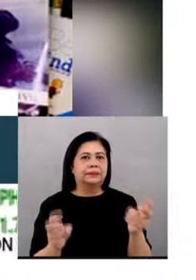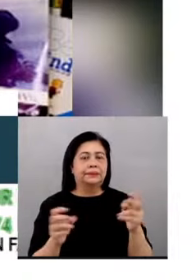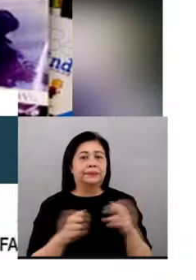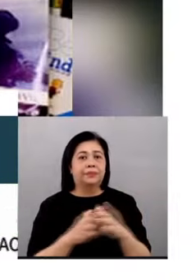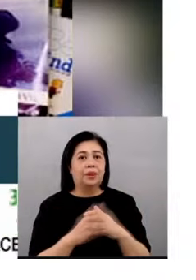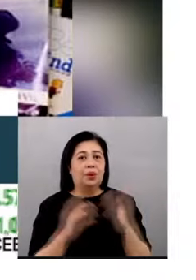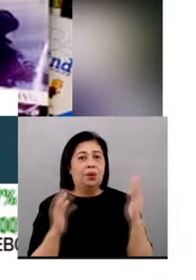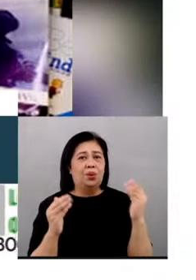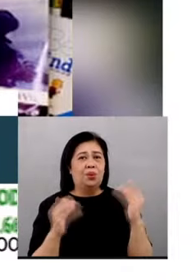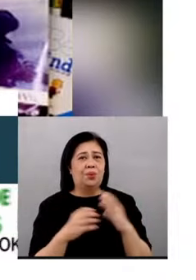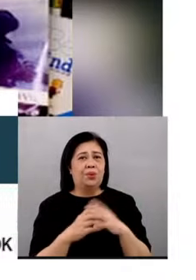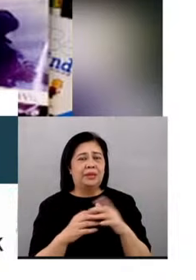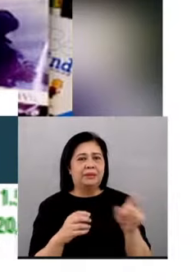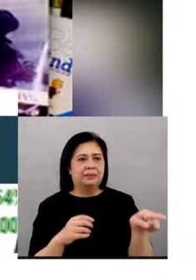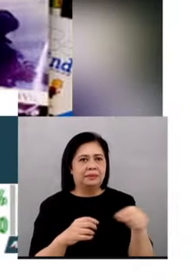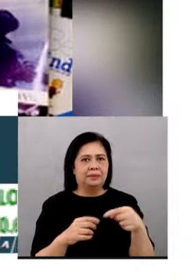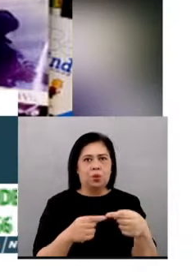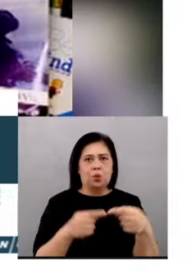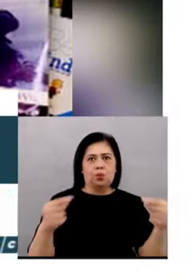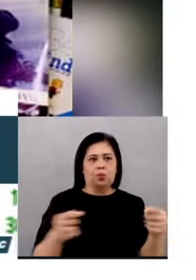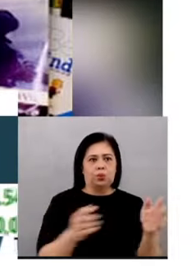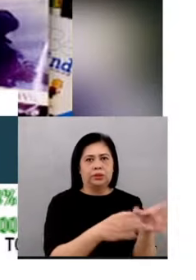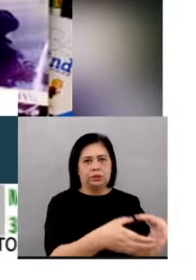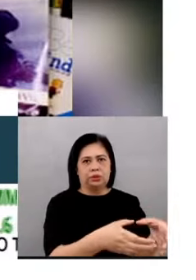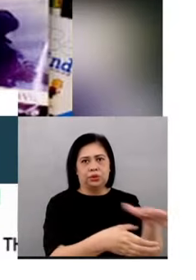hopefully, an opposition,